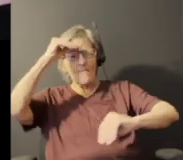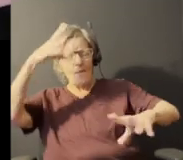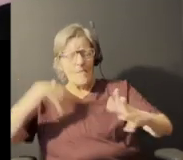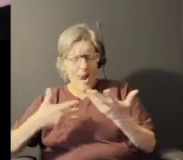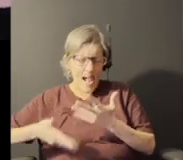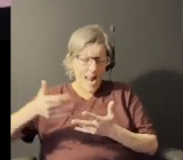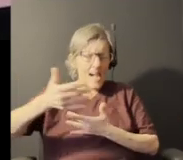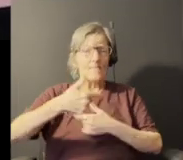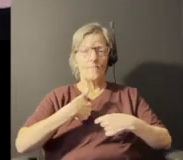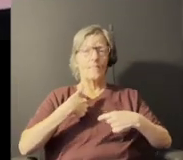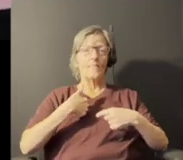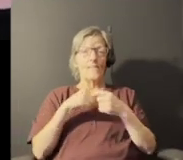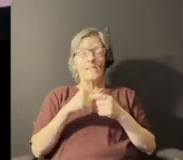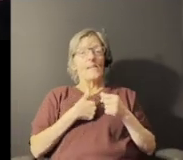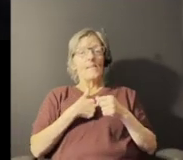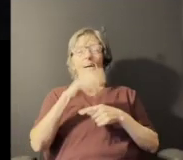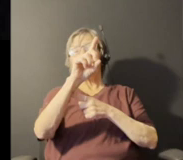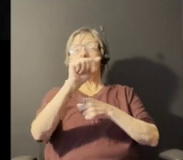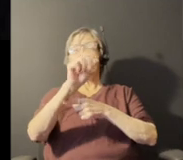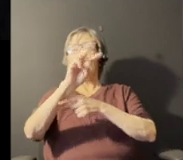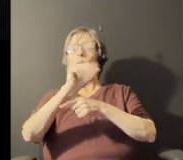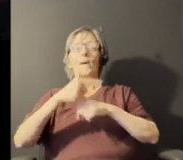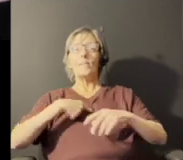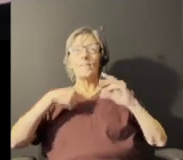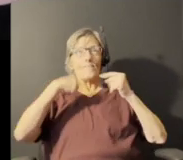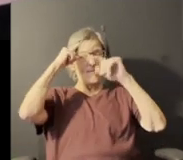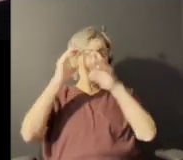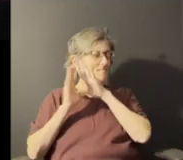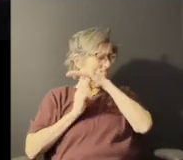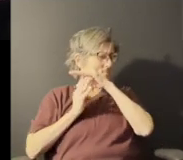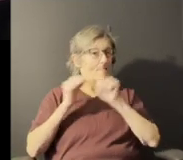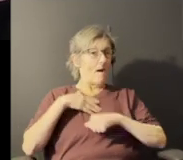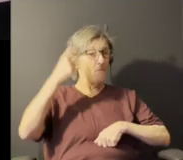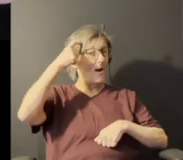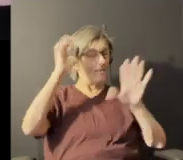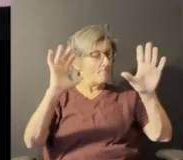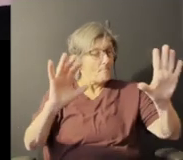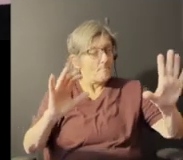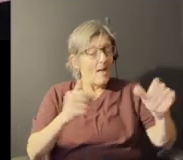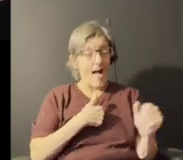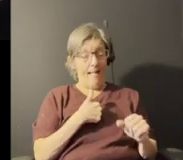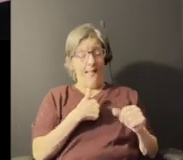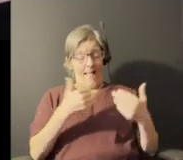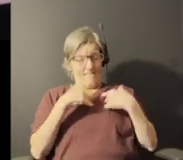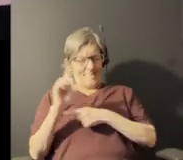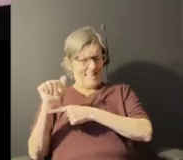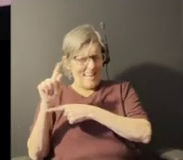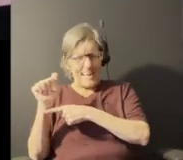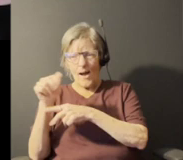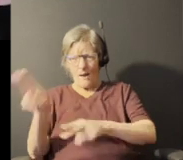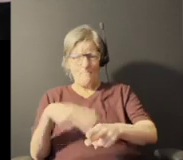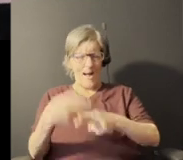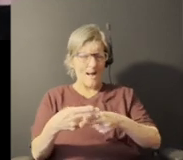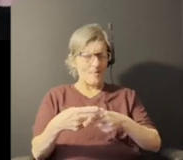and information. I'm a data wonk. I live life through my brain. Yeah. So I was, you know, I had all this